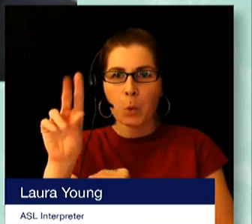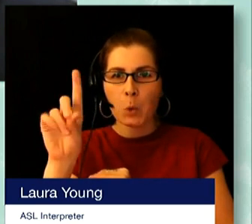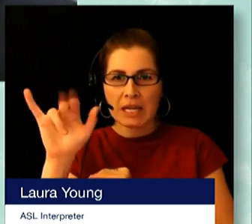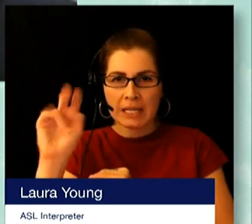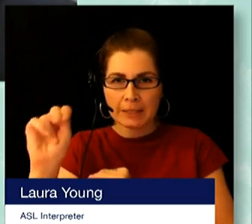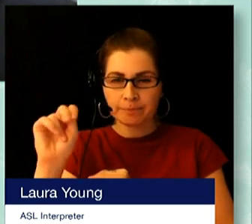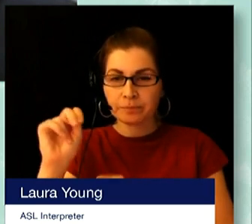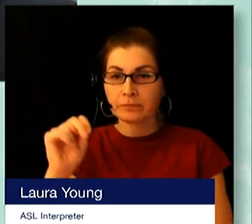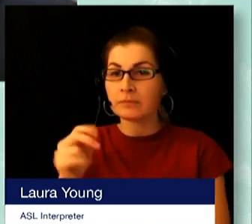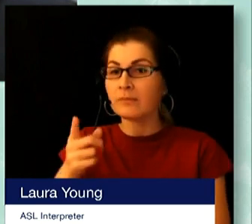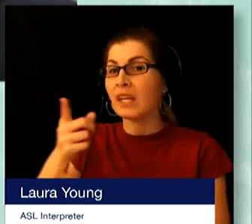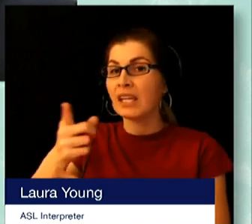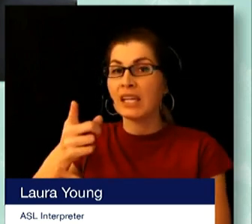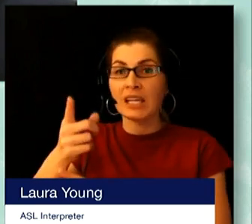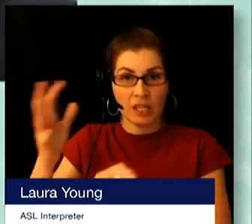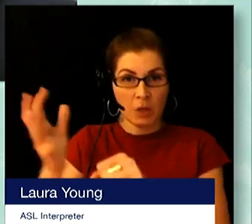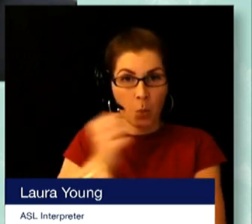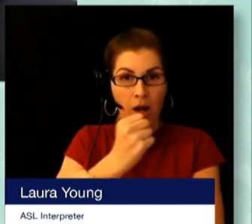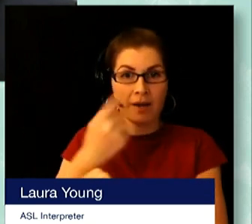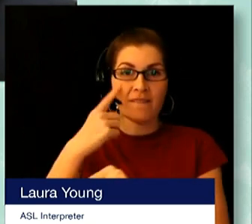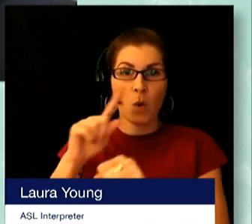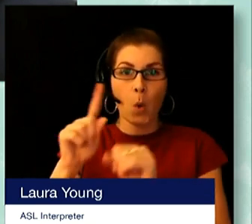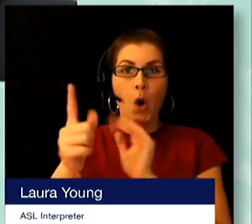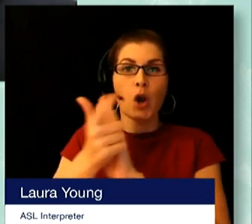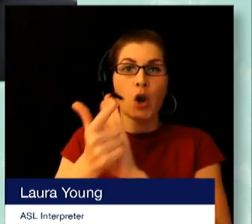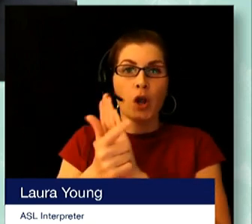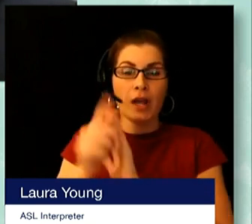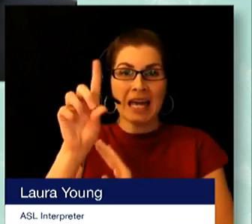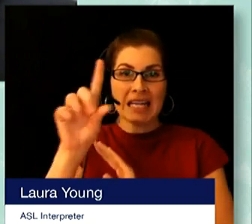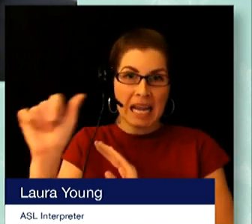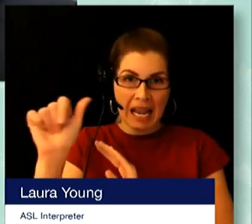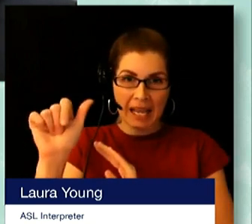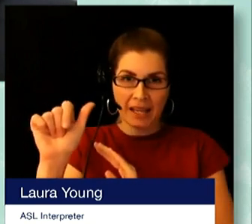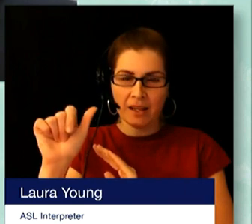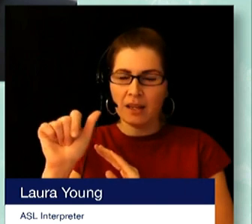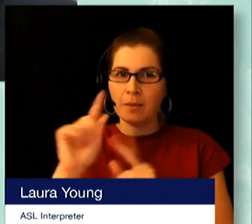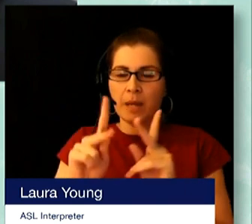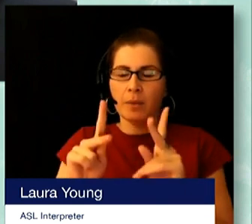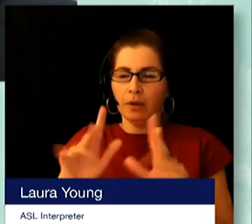his race for D.A., it sent absolute shockwaves through the justice reform movement.